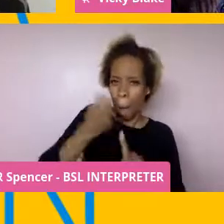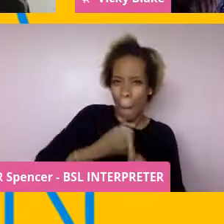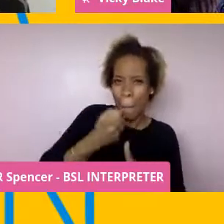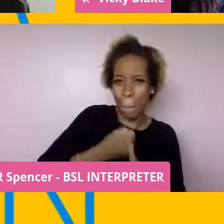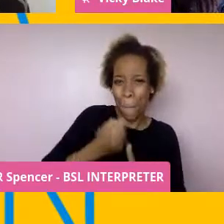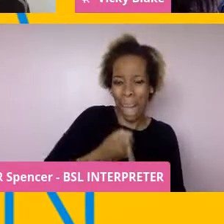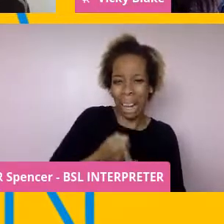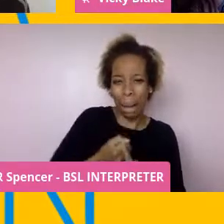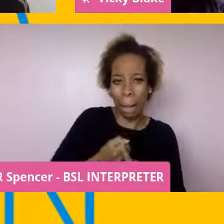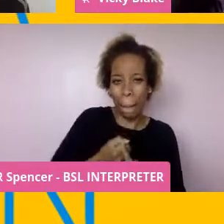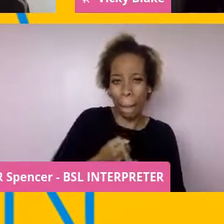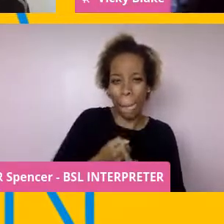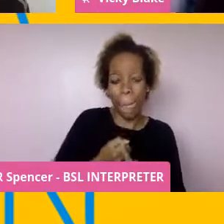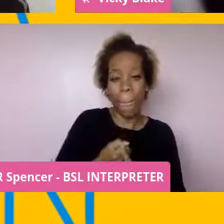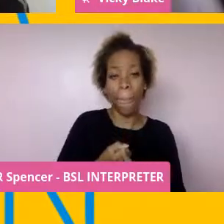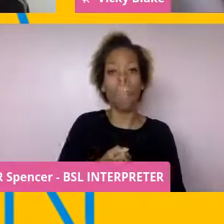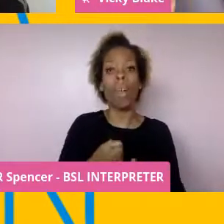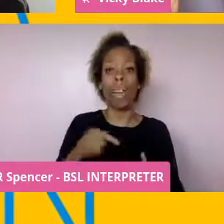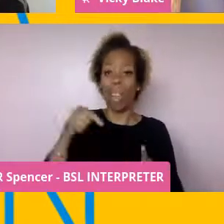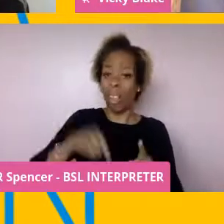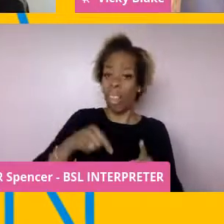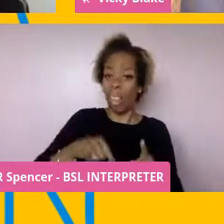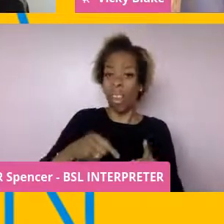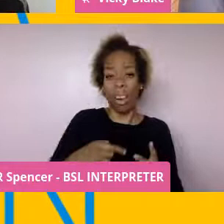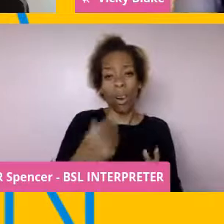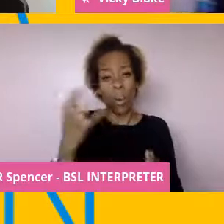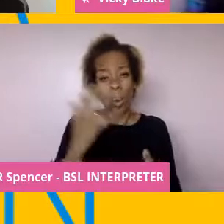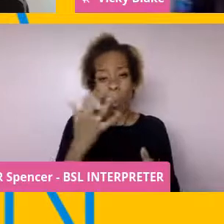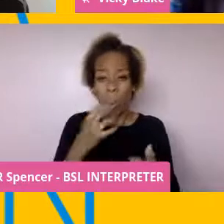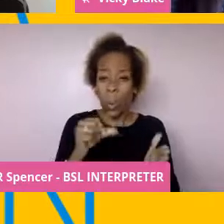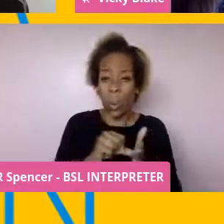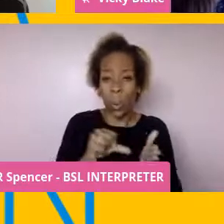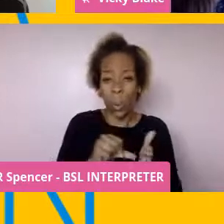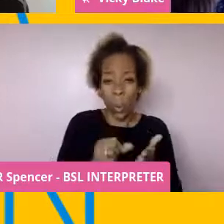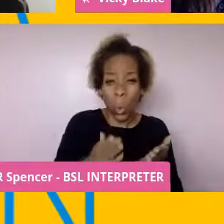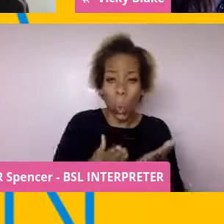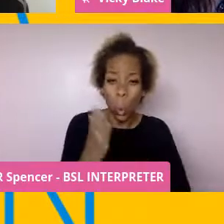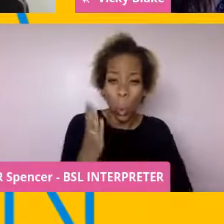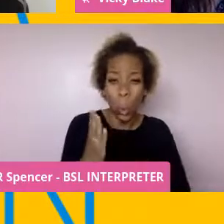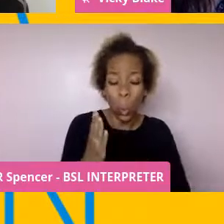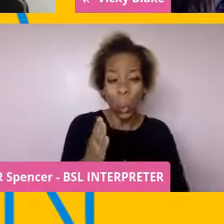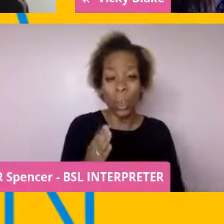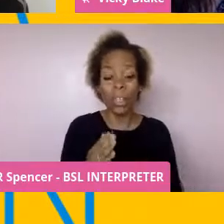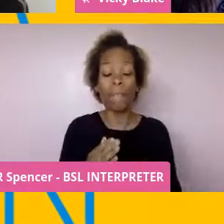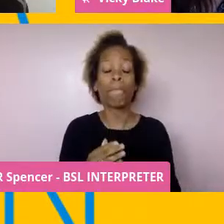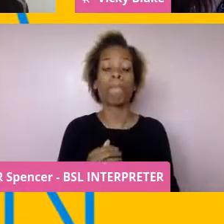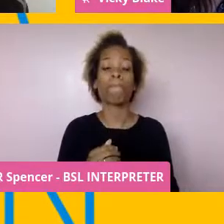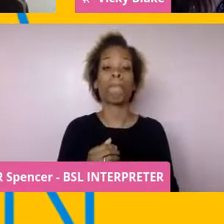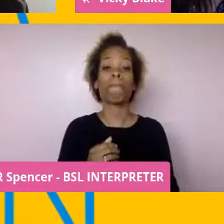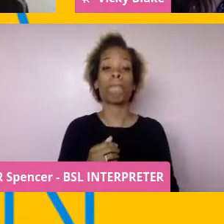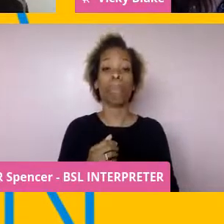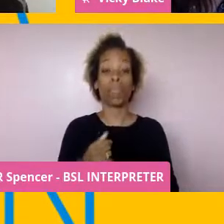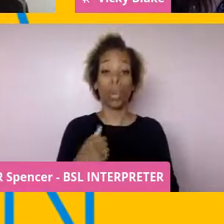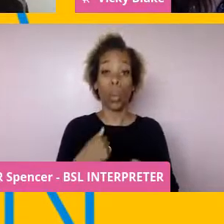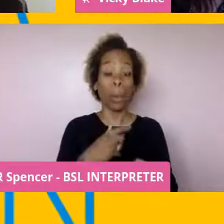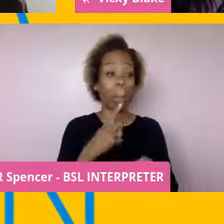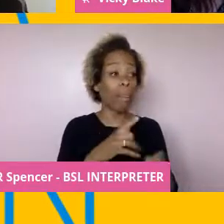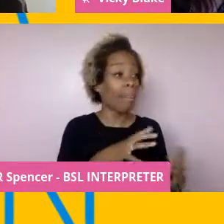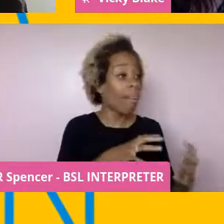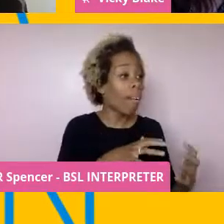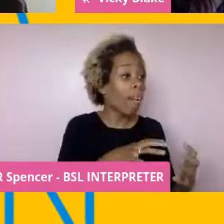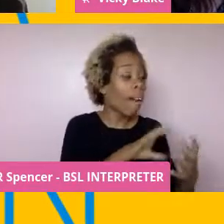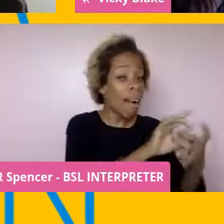hit than the other institutions within Liverpool. So as a result of our kind of relationships that we've built, we've